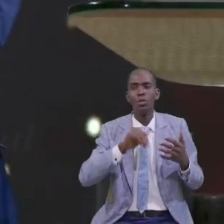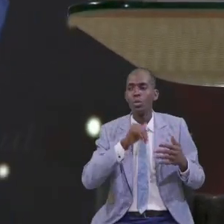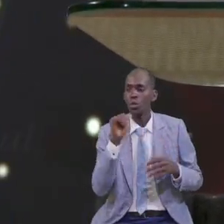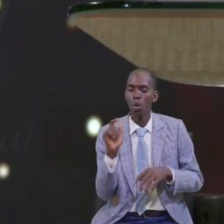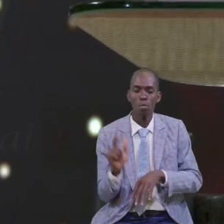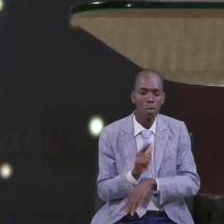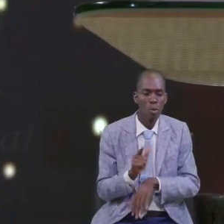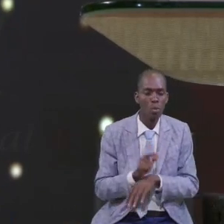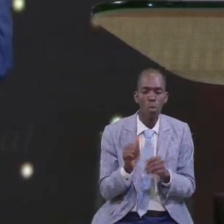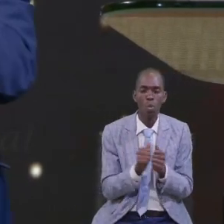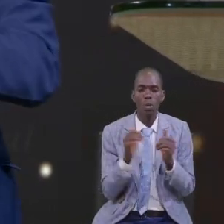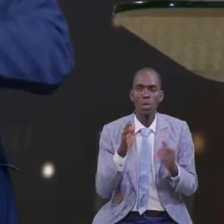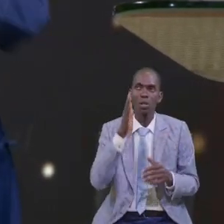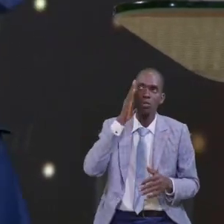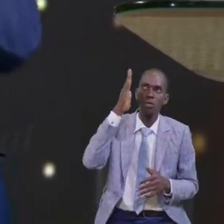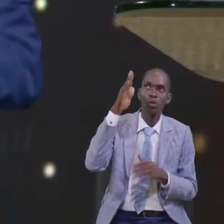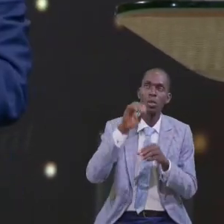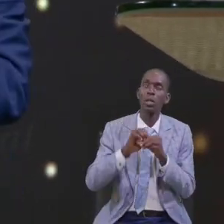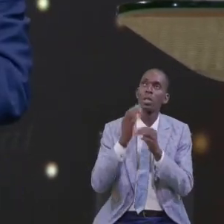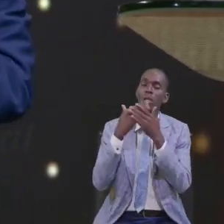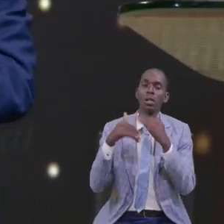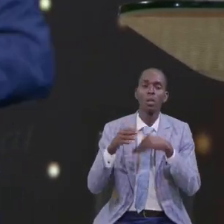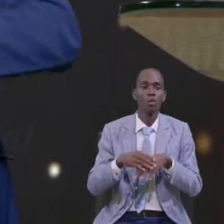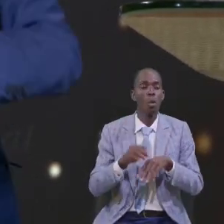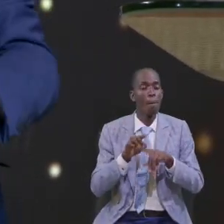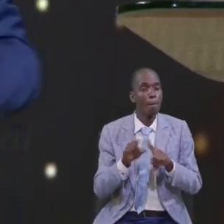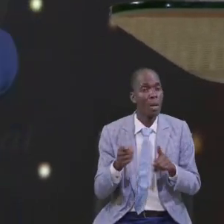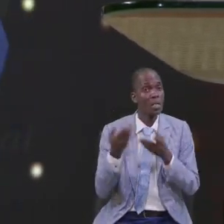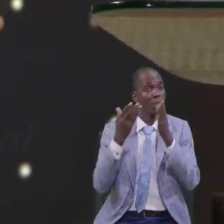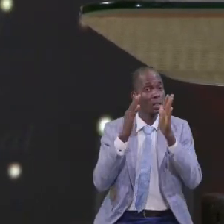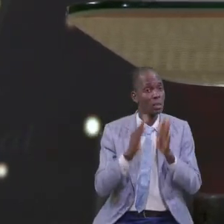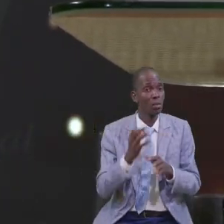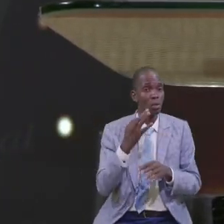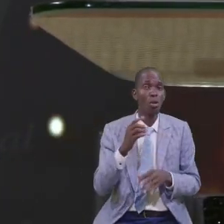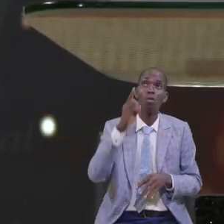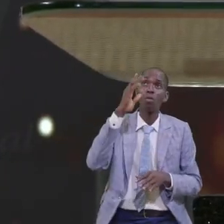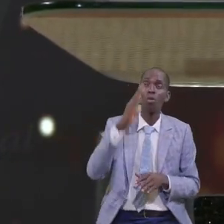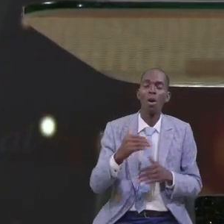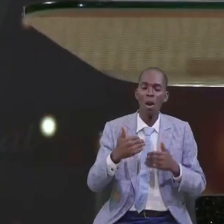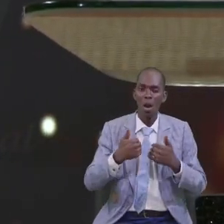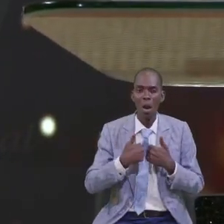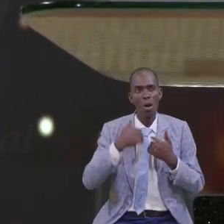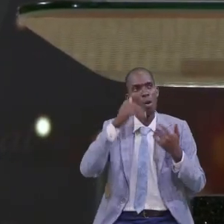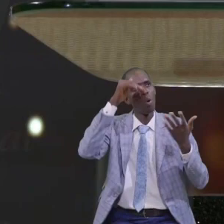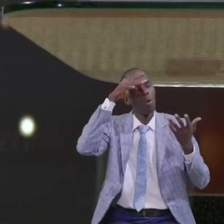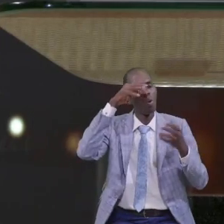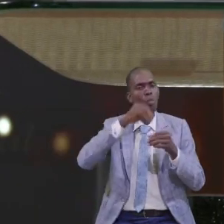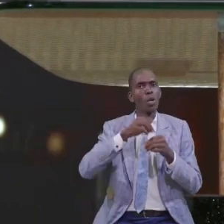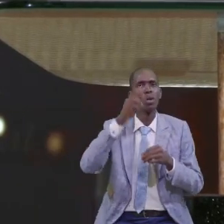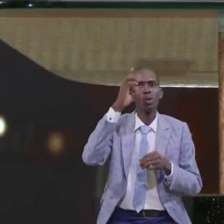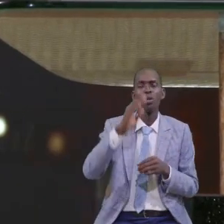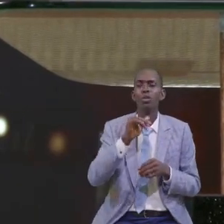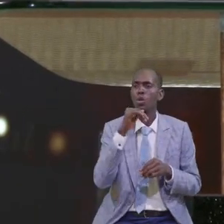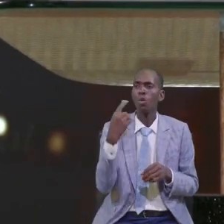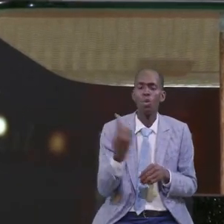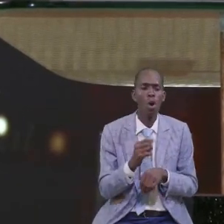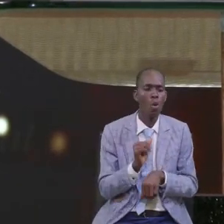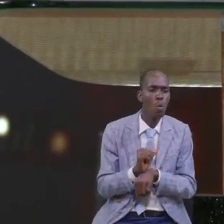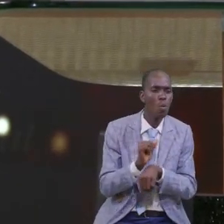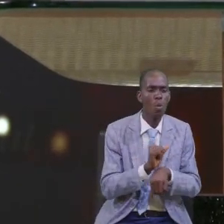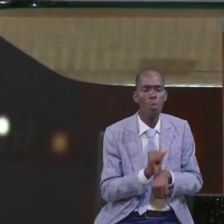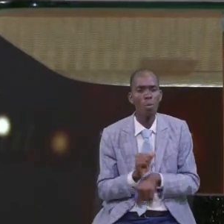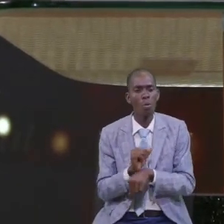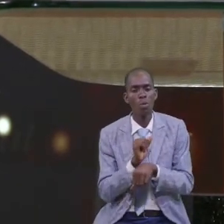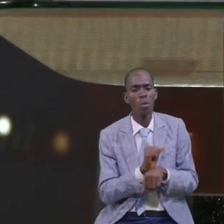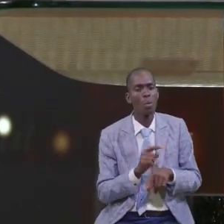future. Servants of God have hope in God. It's not just work, work, work. They work for a purpose. They work